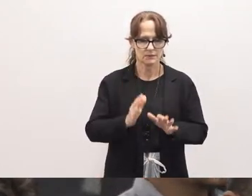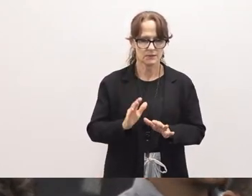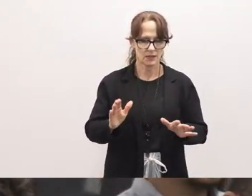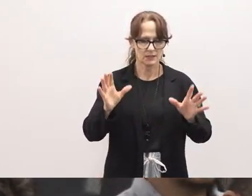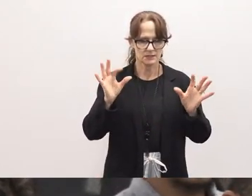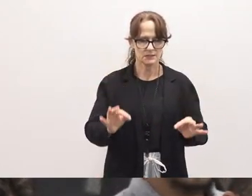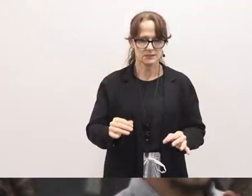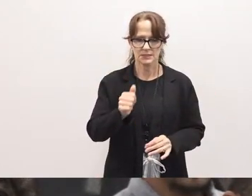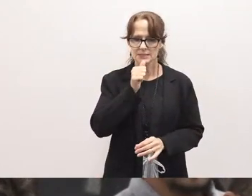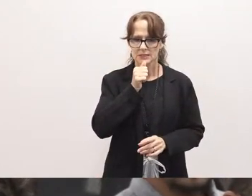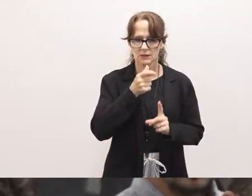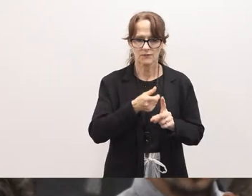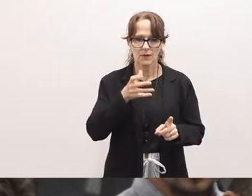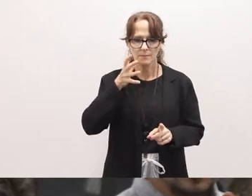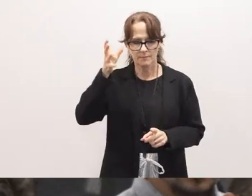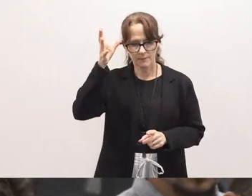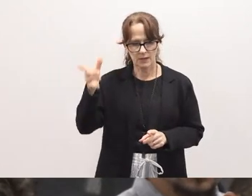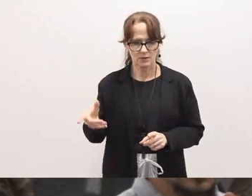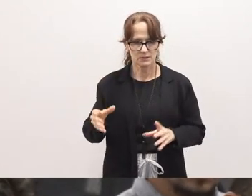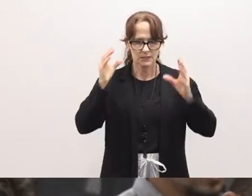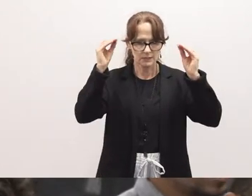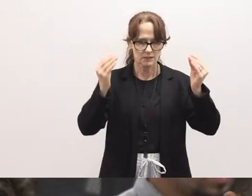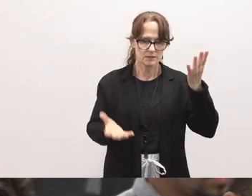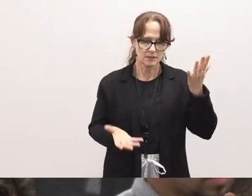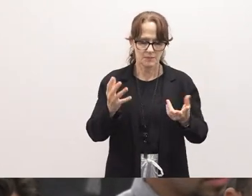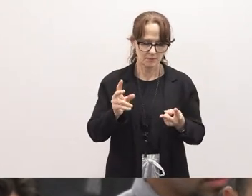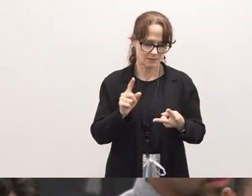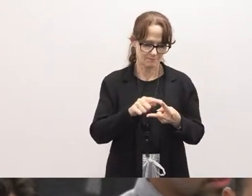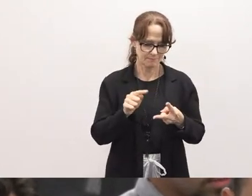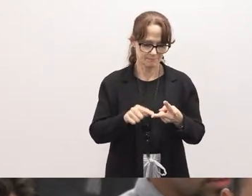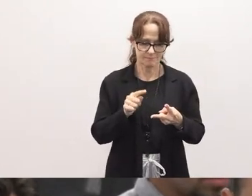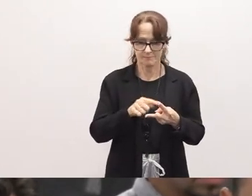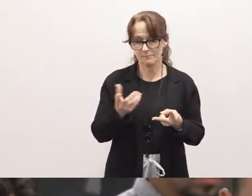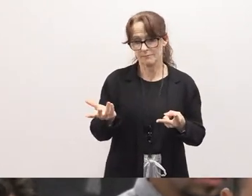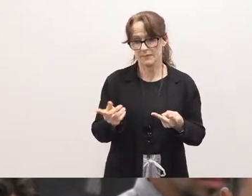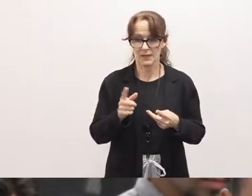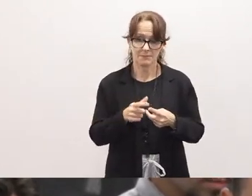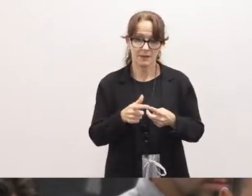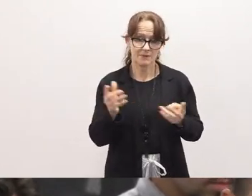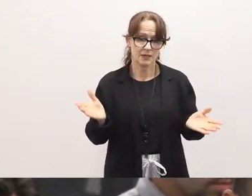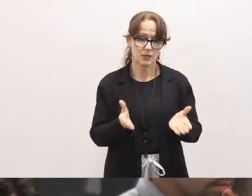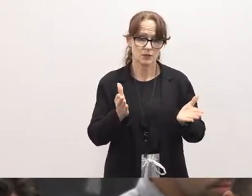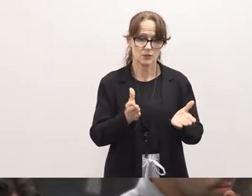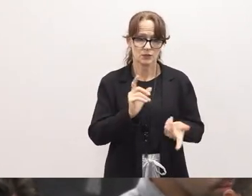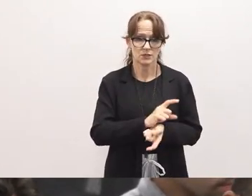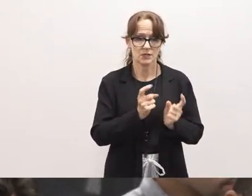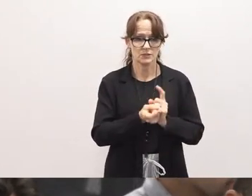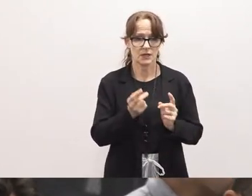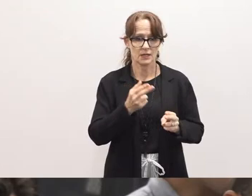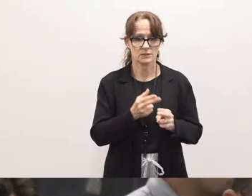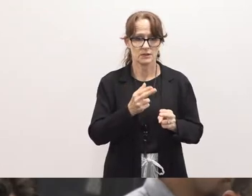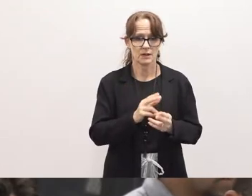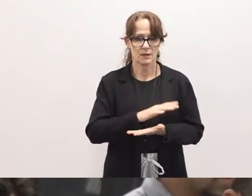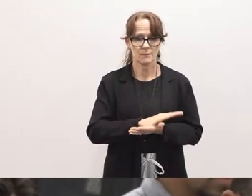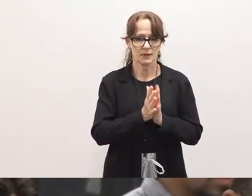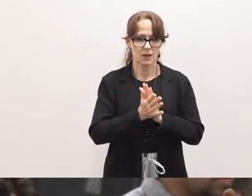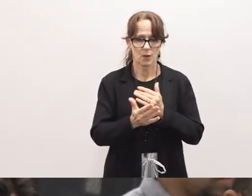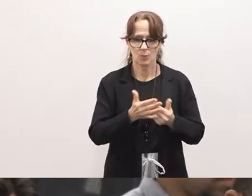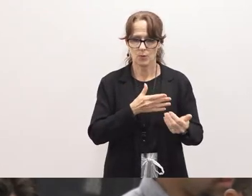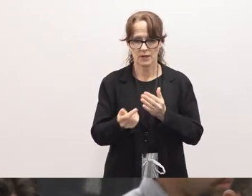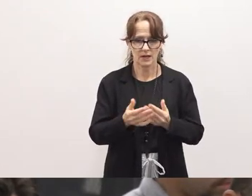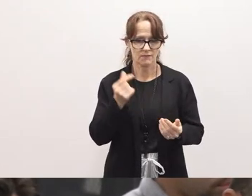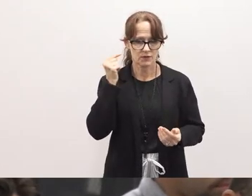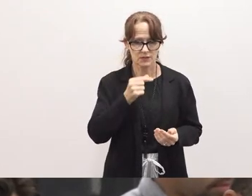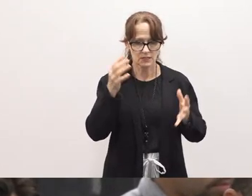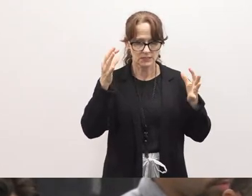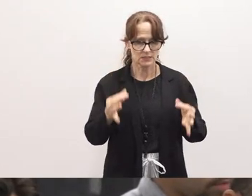a secret from their parents, the teacher might do one of two things. They might encourage the student to change their name and become whichever gender they